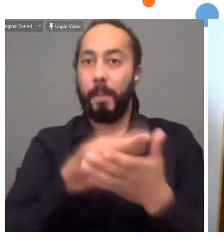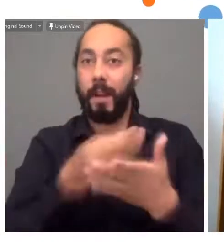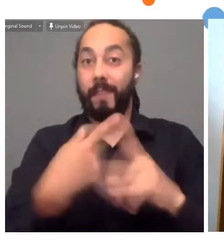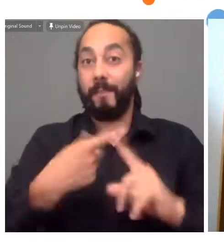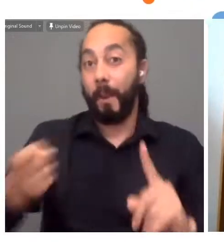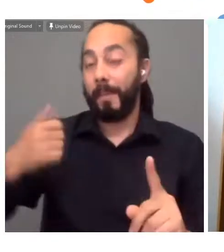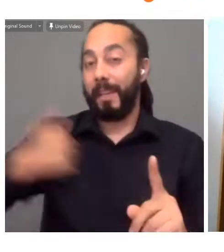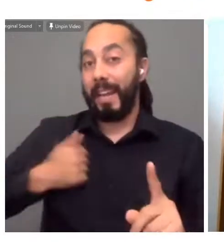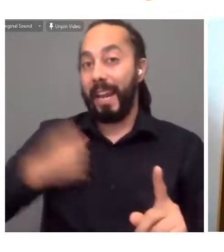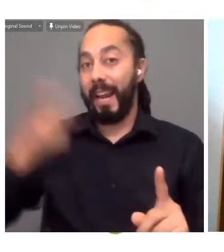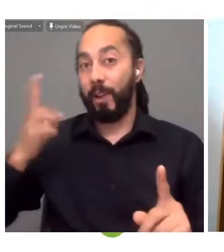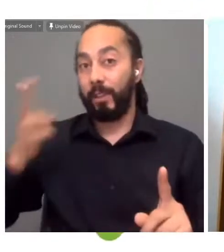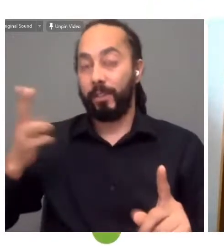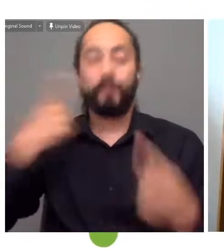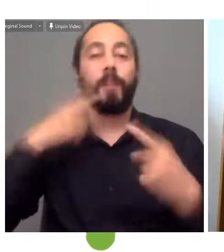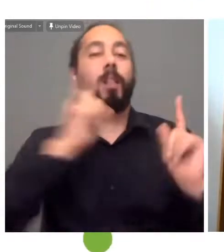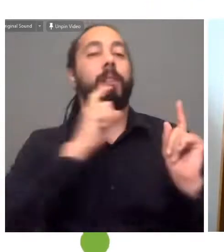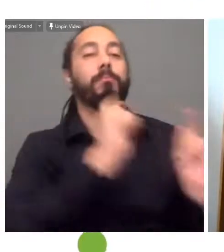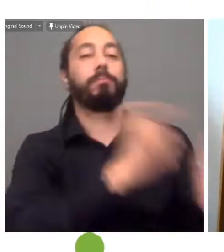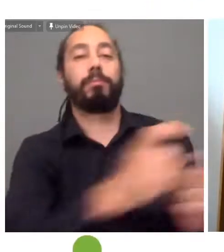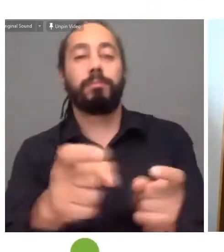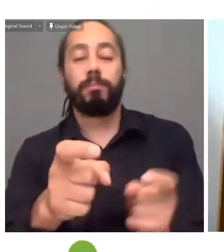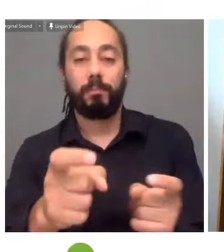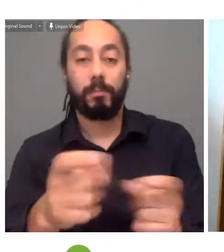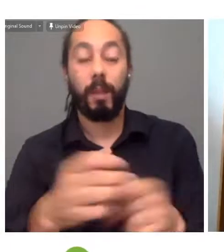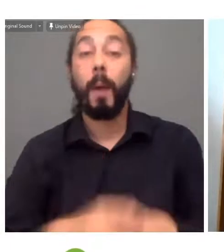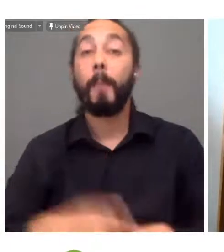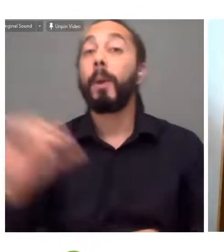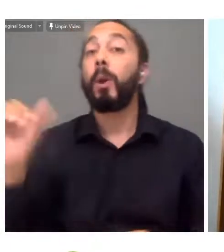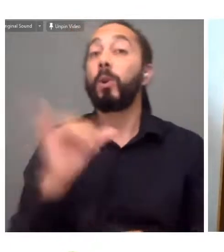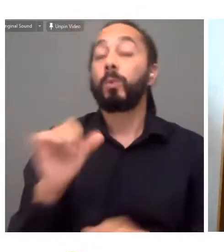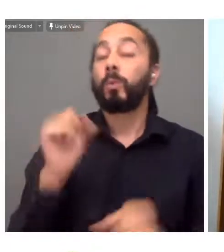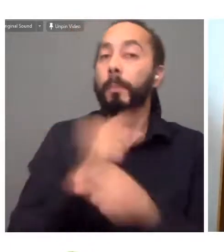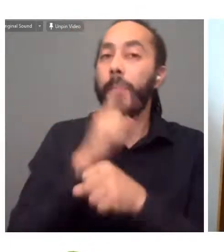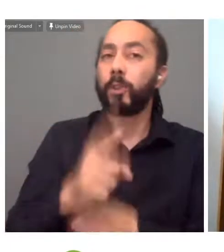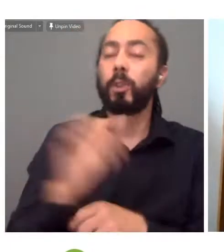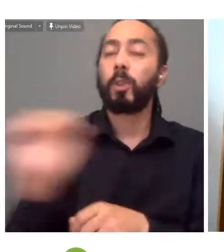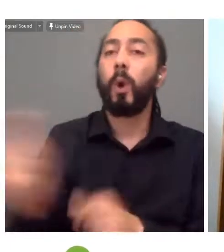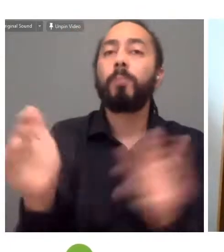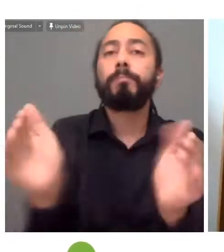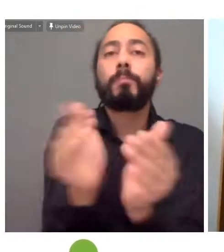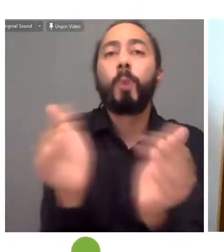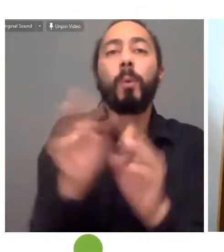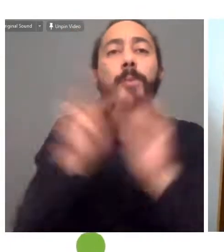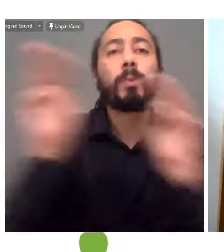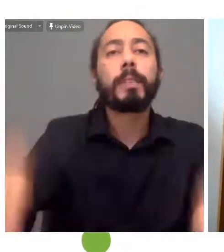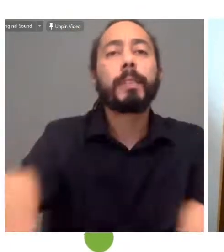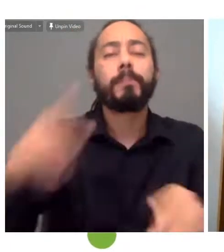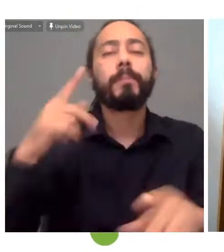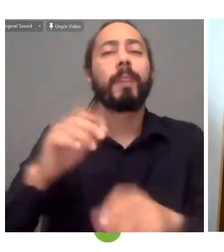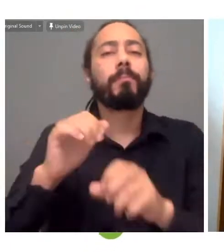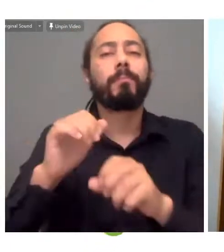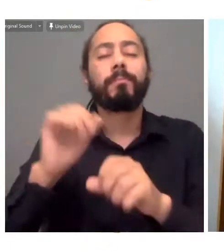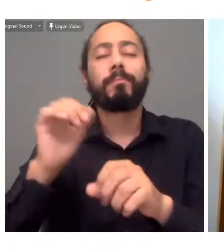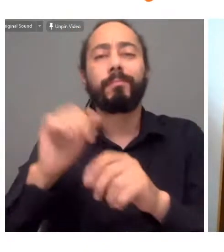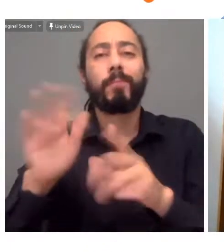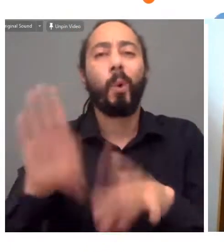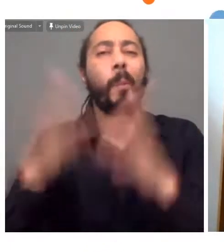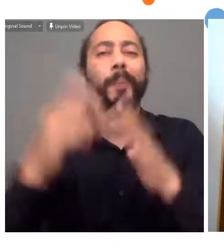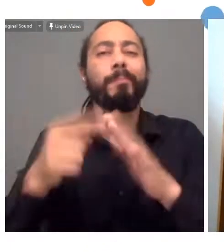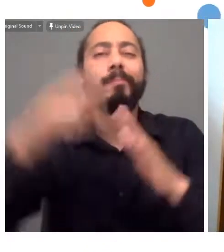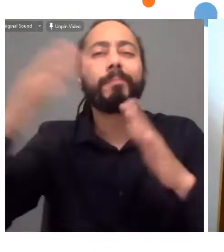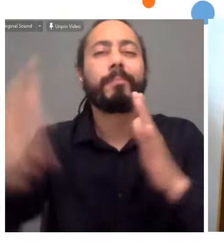so that smaller organizations like seasonal museums could apply. We also worked closely with the Canada Council for the Arts to ensure